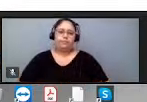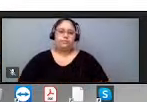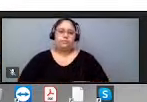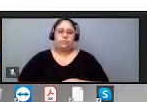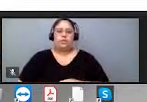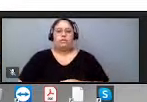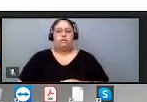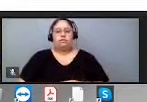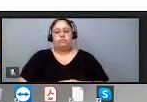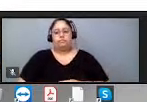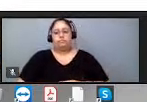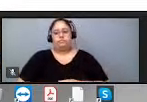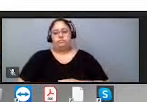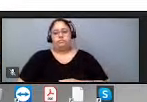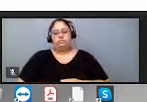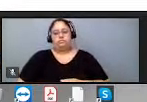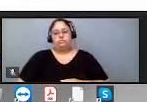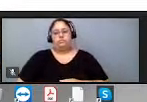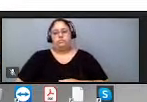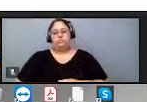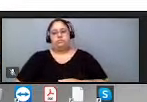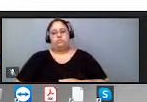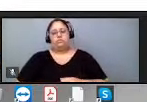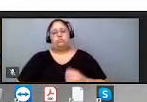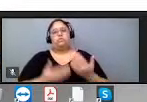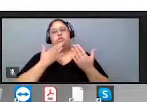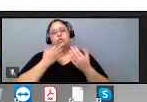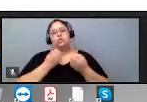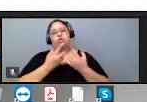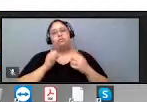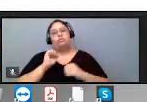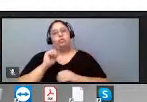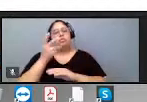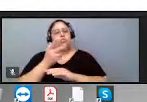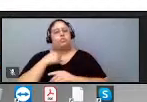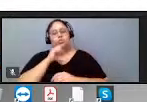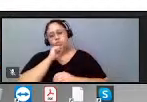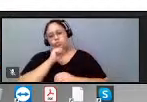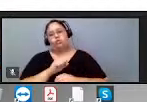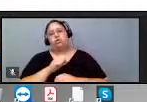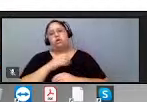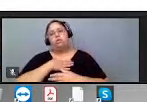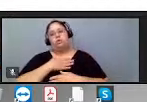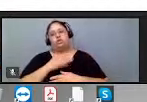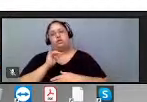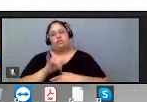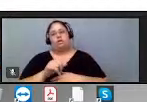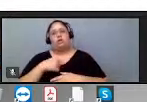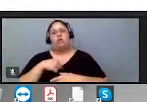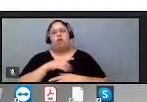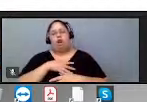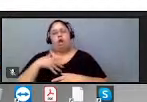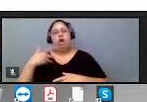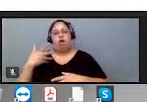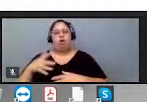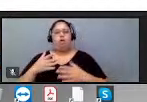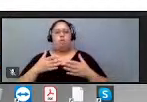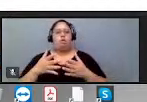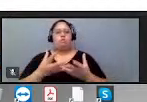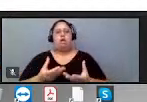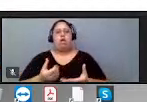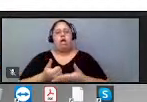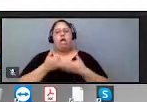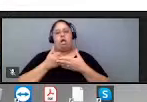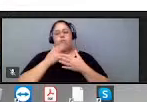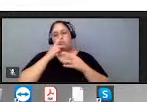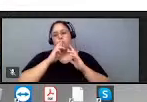know Terry thank you very much um for the presentation we really do appreciate it and it will go a long way in helping us with the report that we